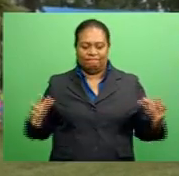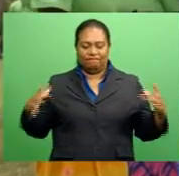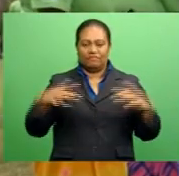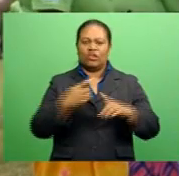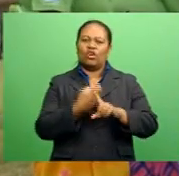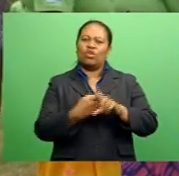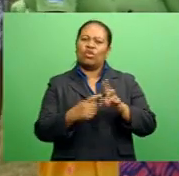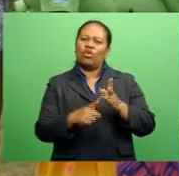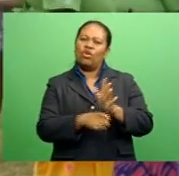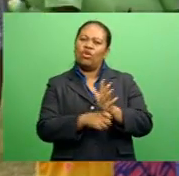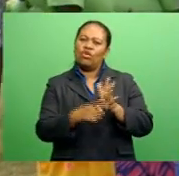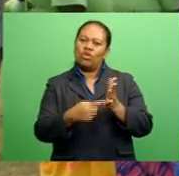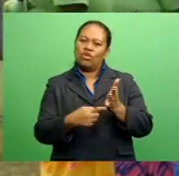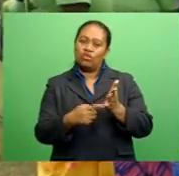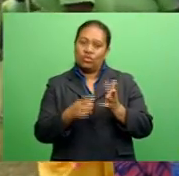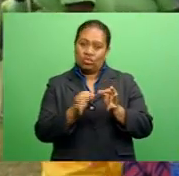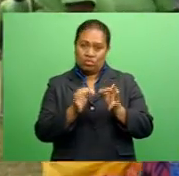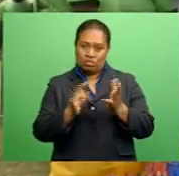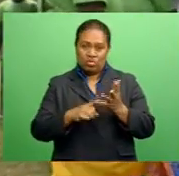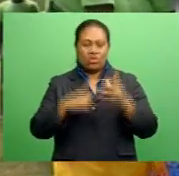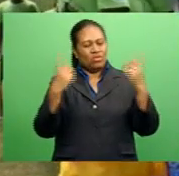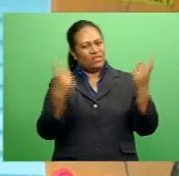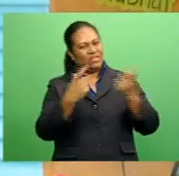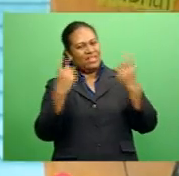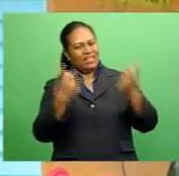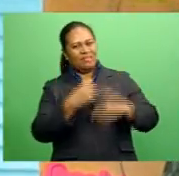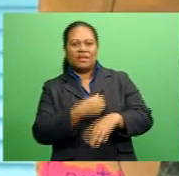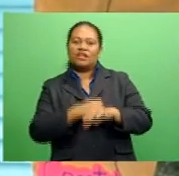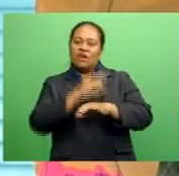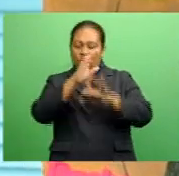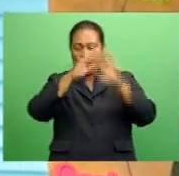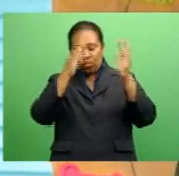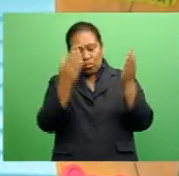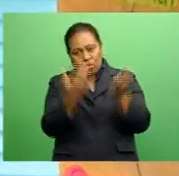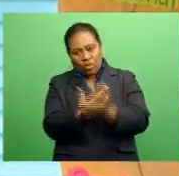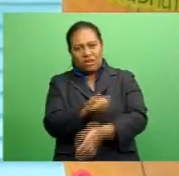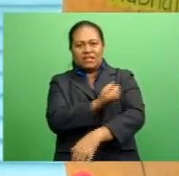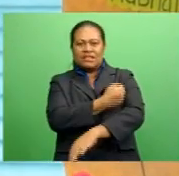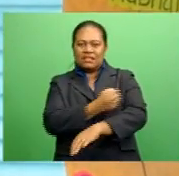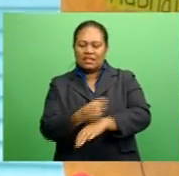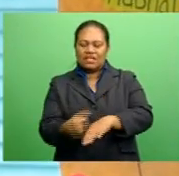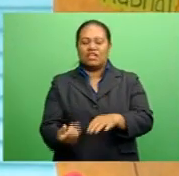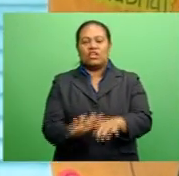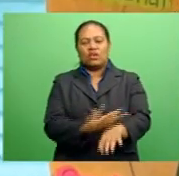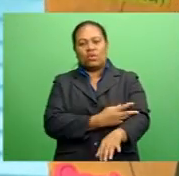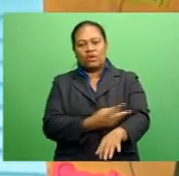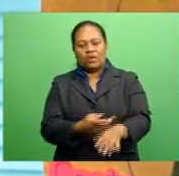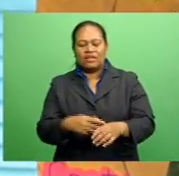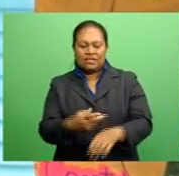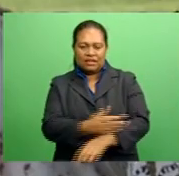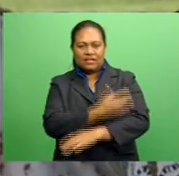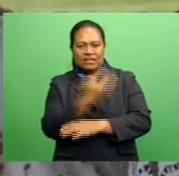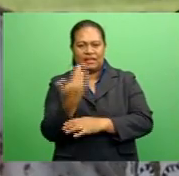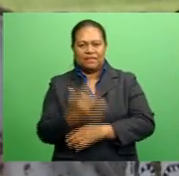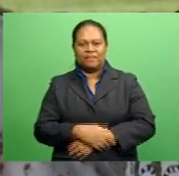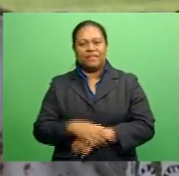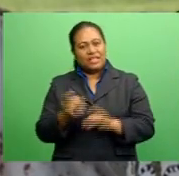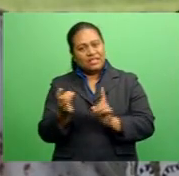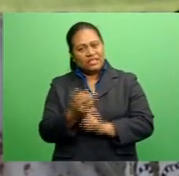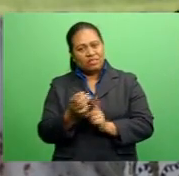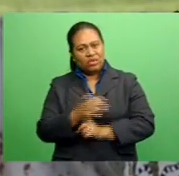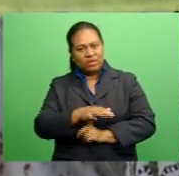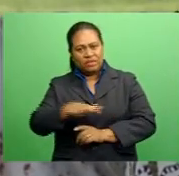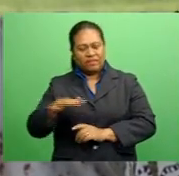village today to celebrate World Seagrass Day and raise awareness on its importance to their livelihood. If we look